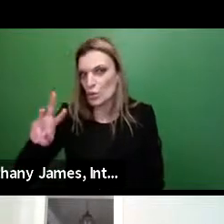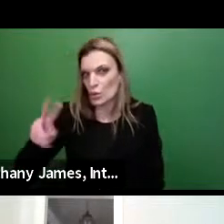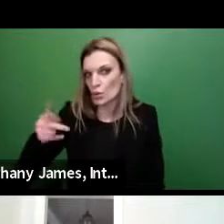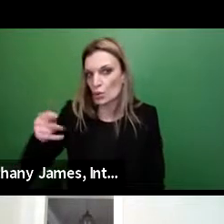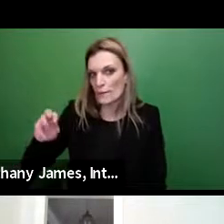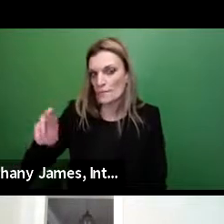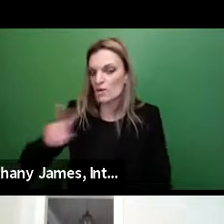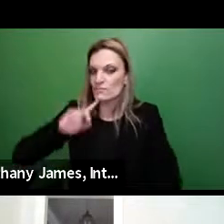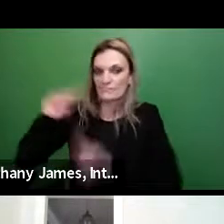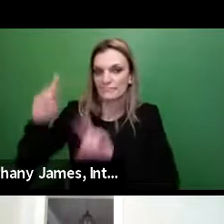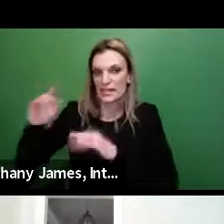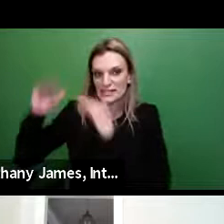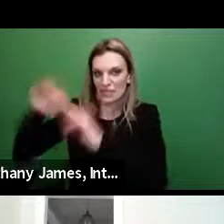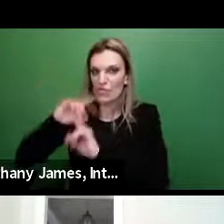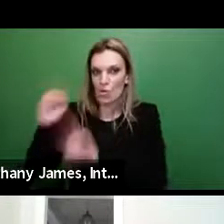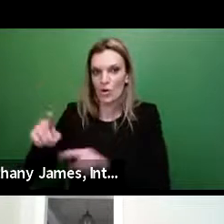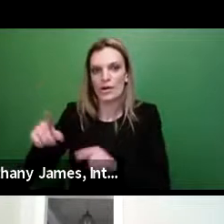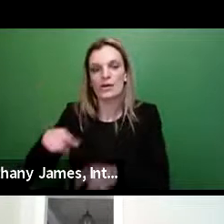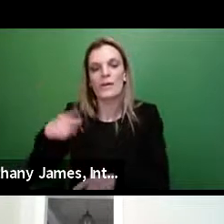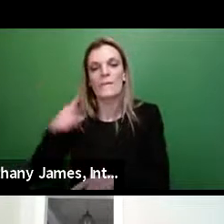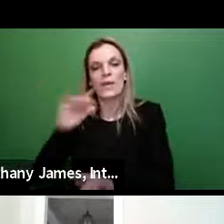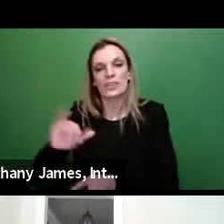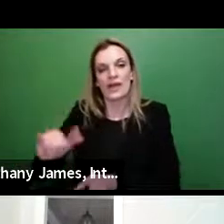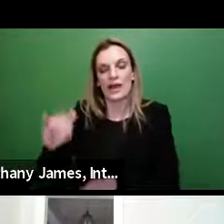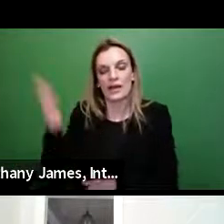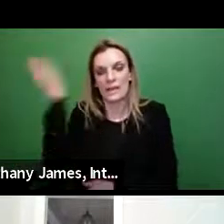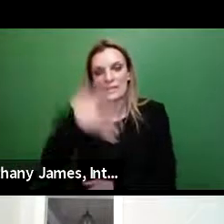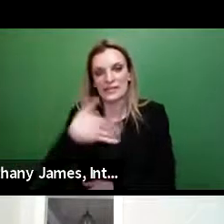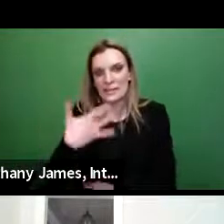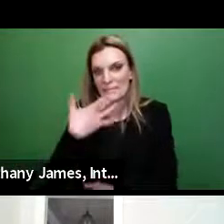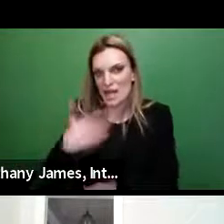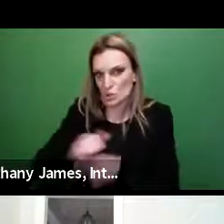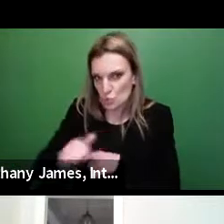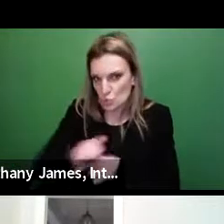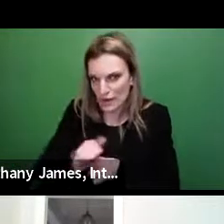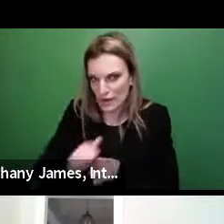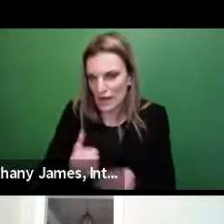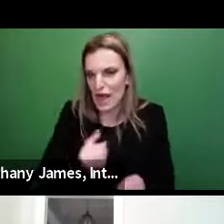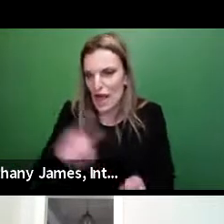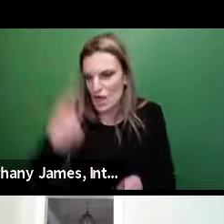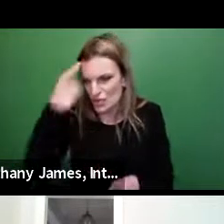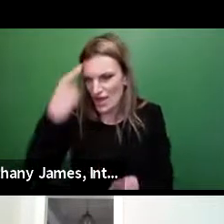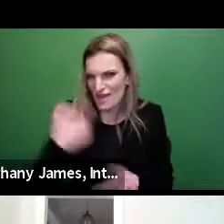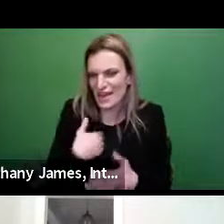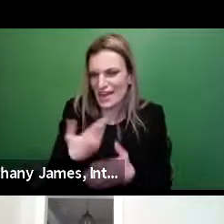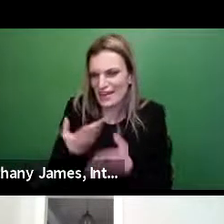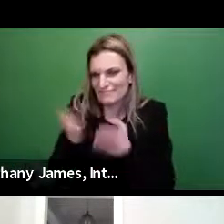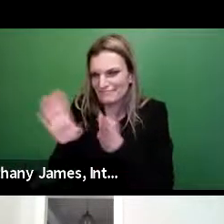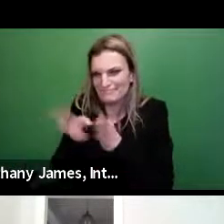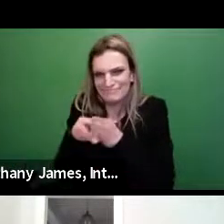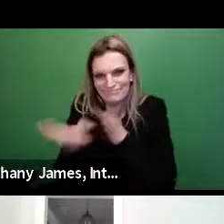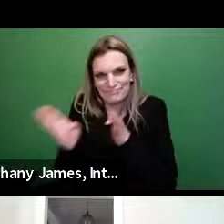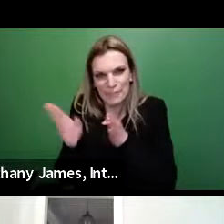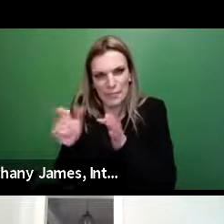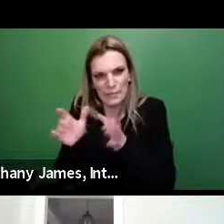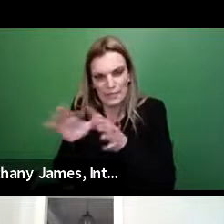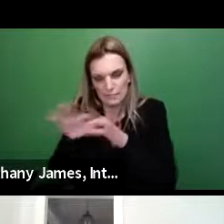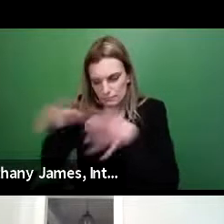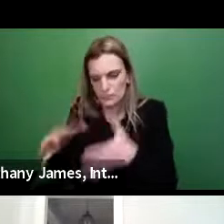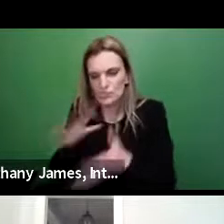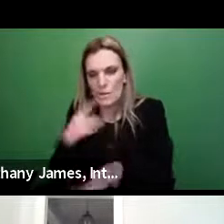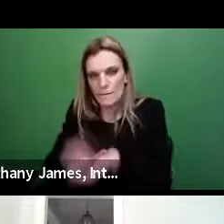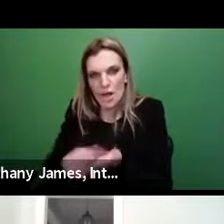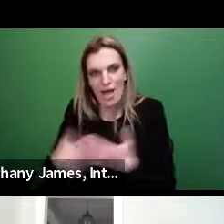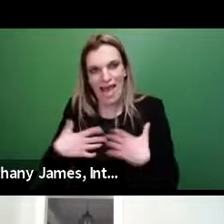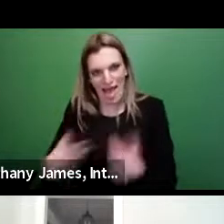order regarding implicit bias training. I thought it was somewhat, had a limited scope and it dealt with healthcare workers